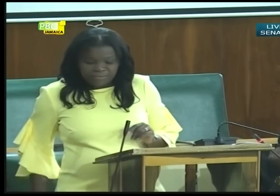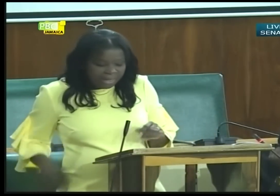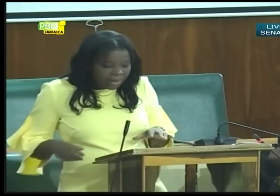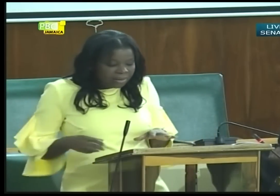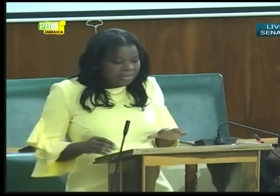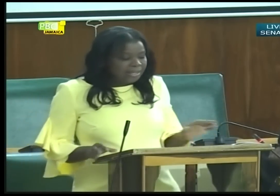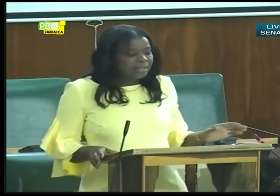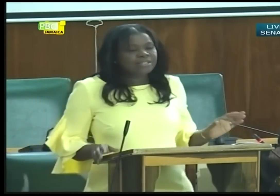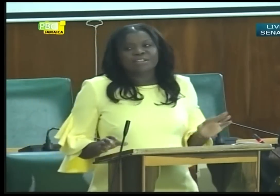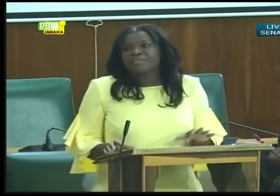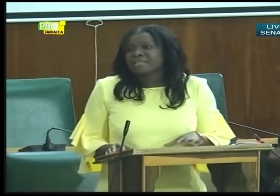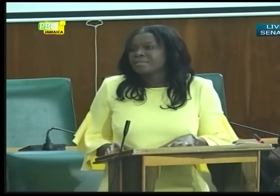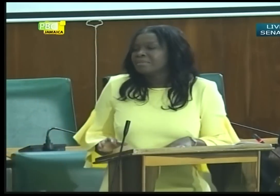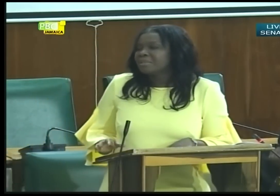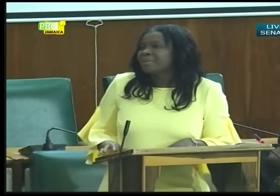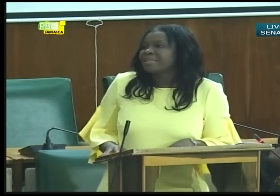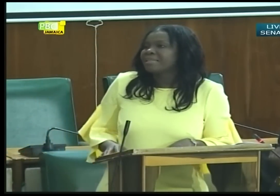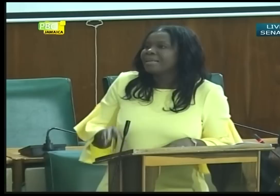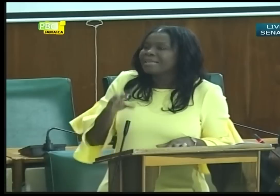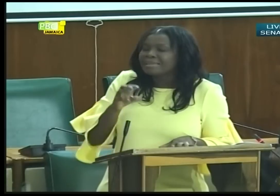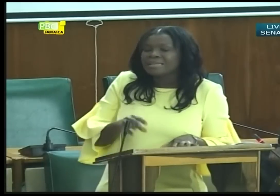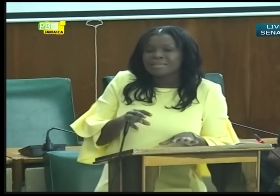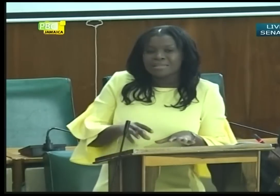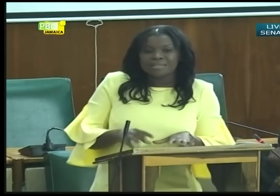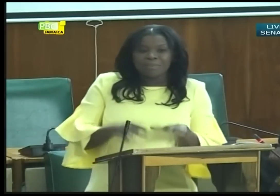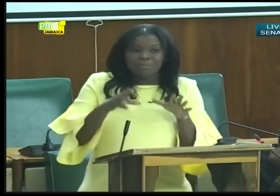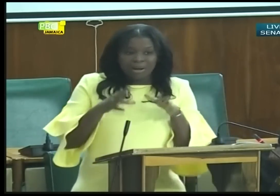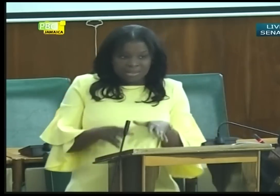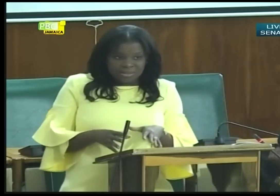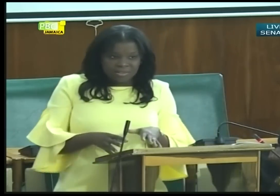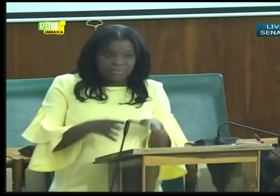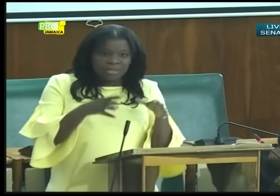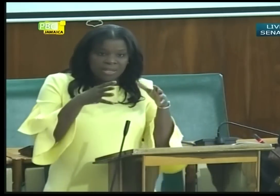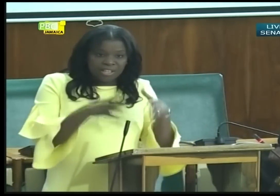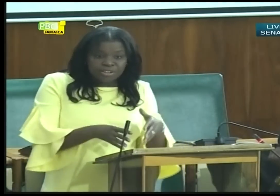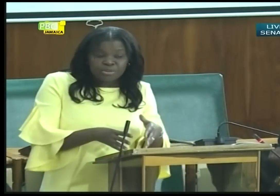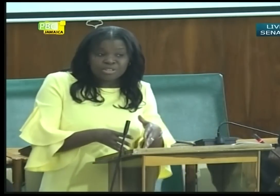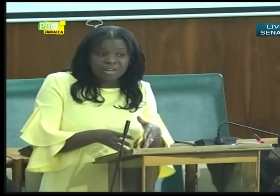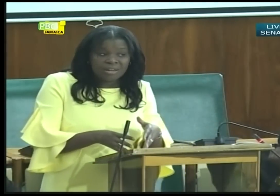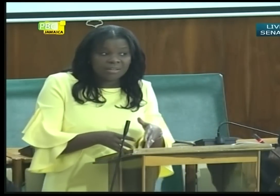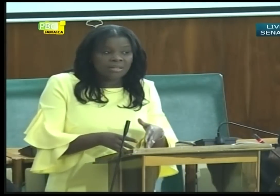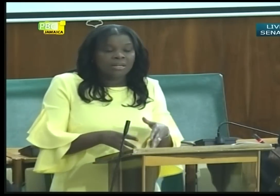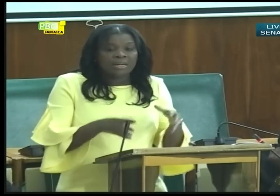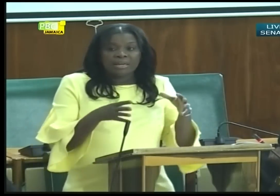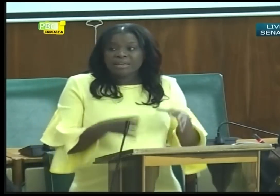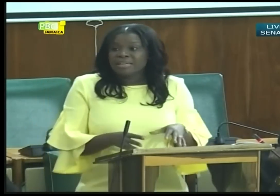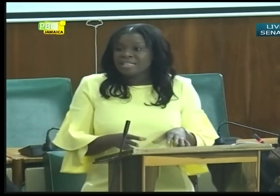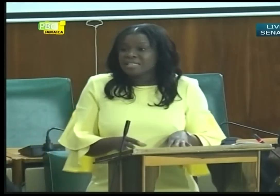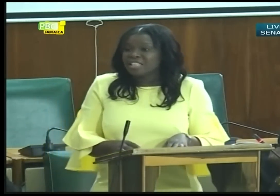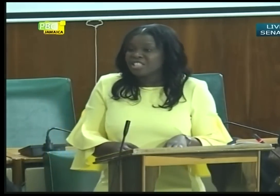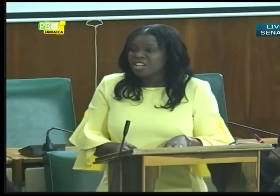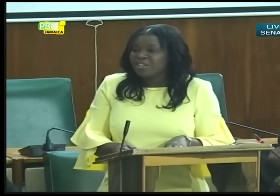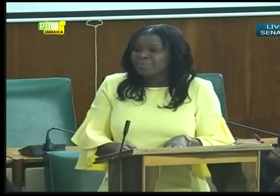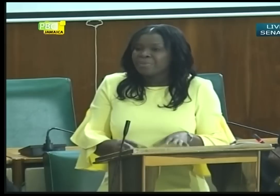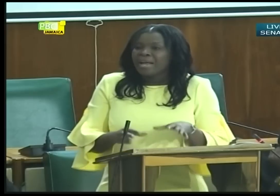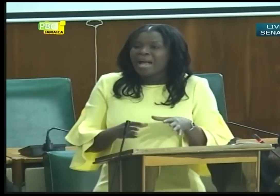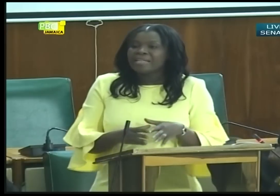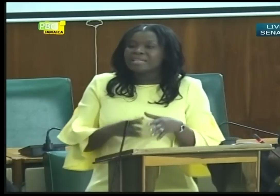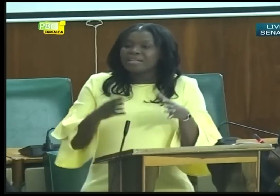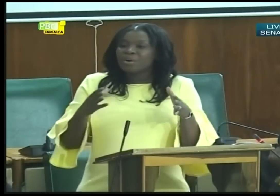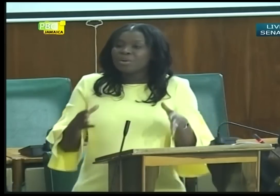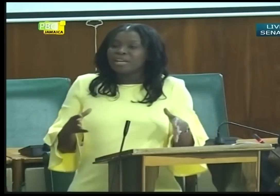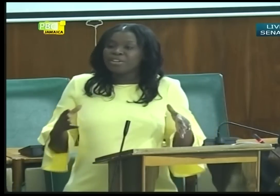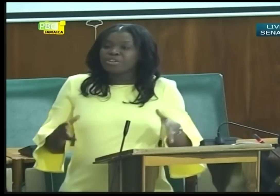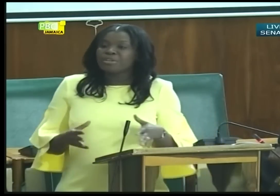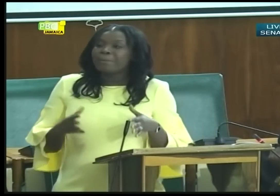and if my understanding is correct, Mr. President, then I think this is a positive inclusion in the legislation and